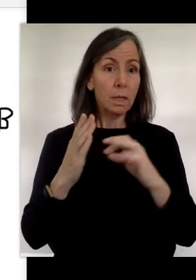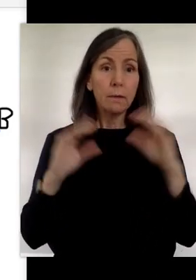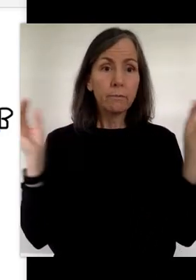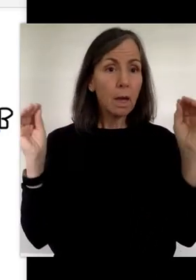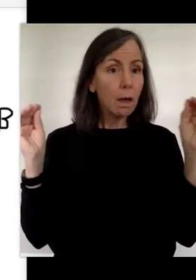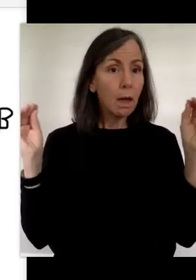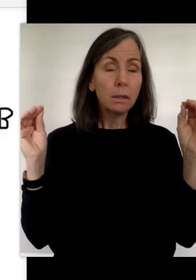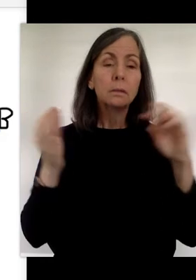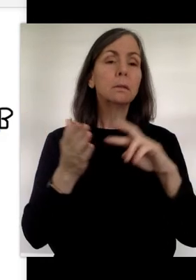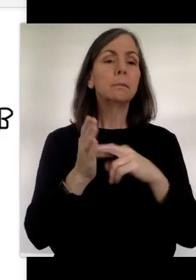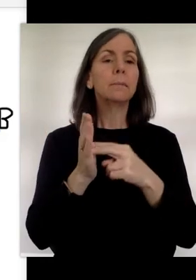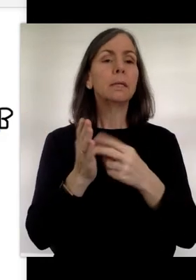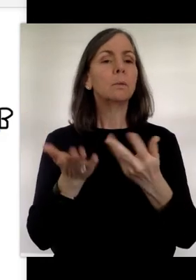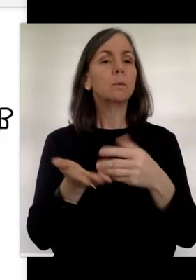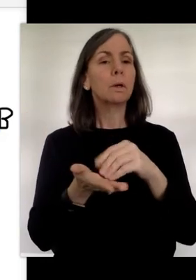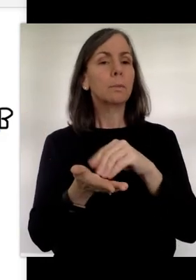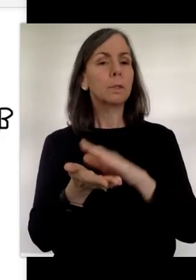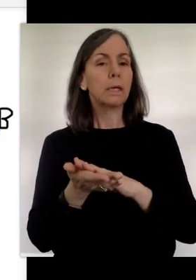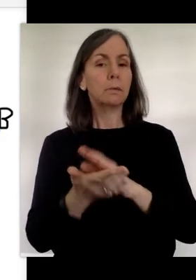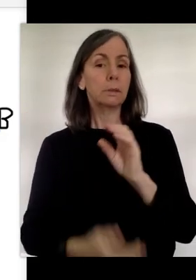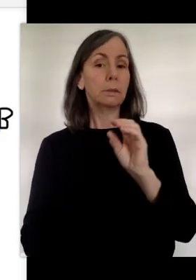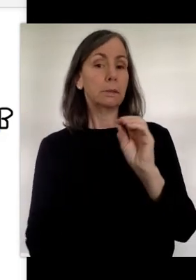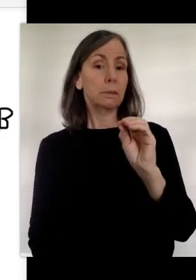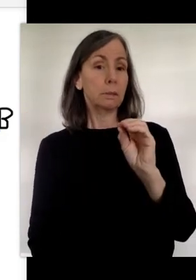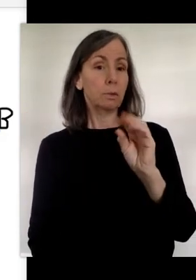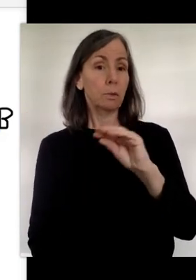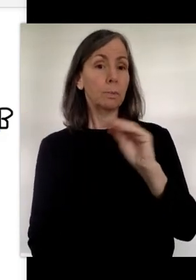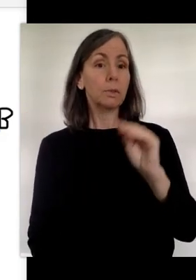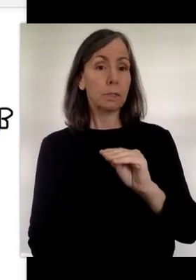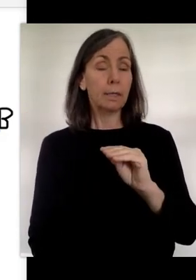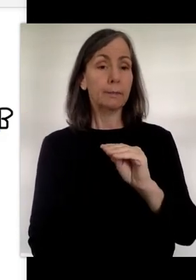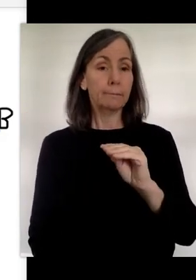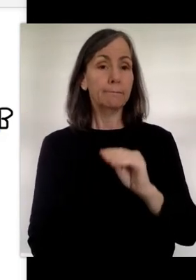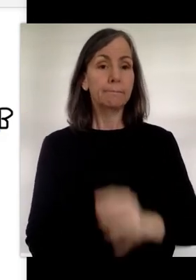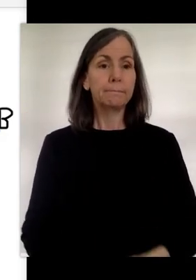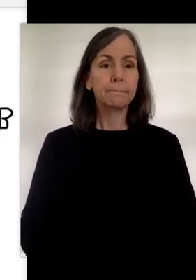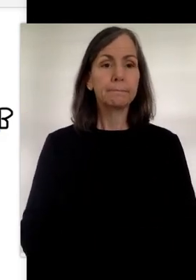write 0%.